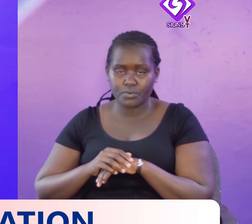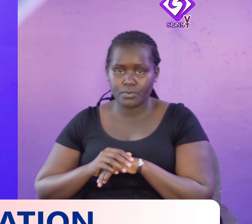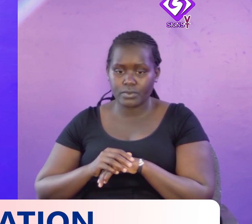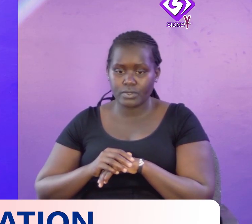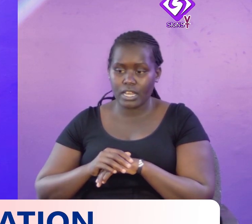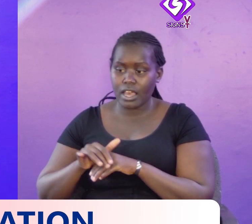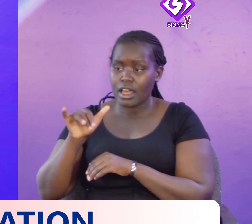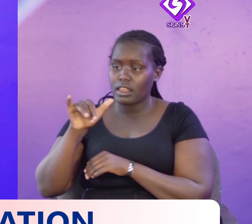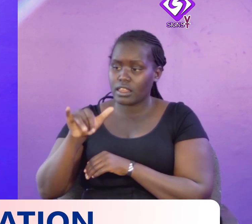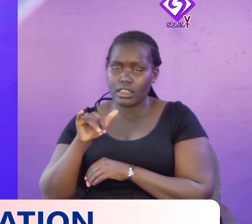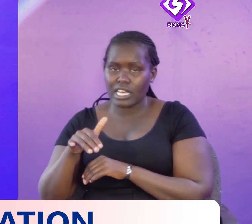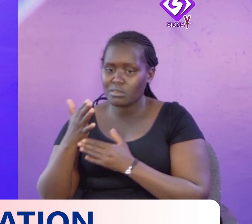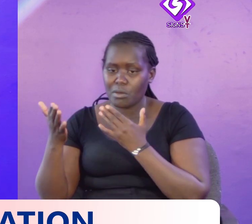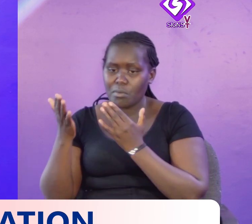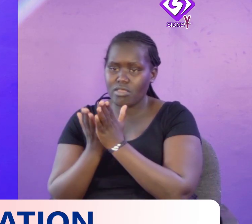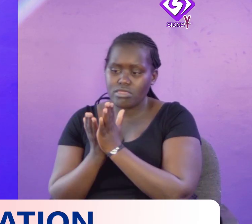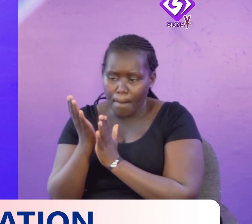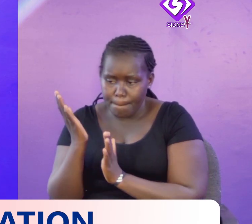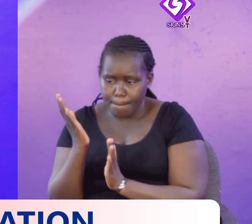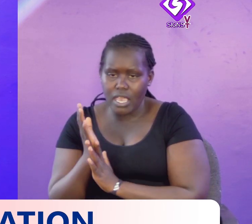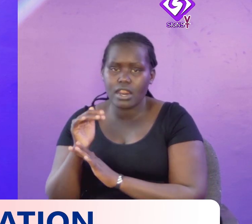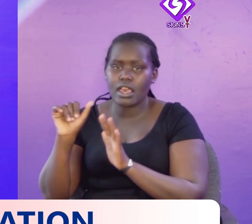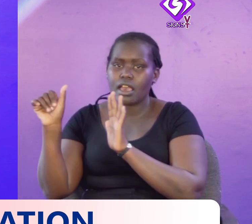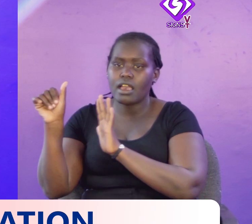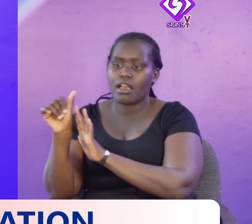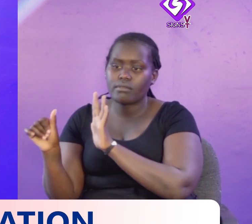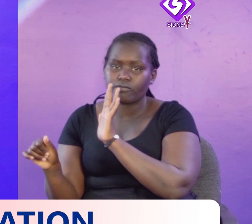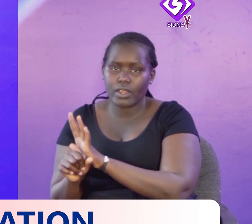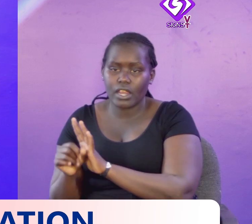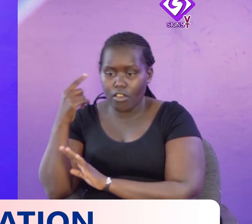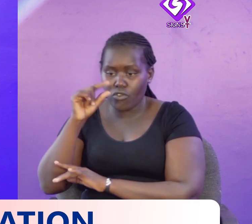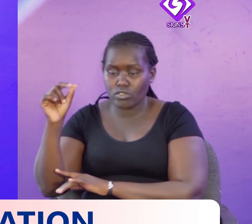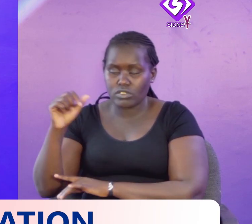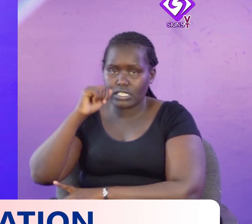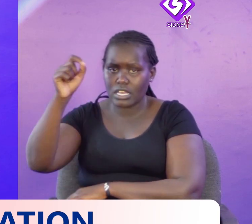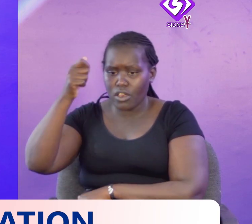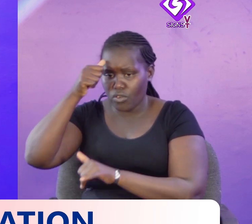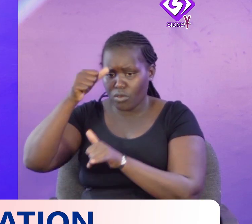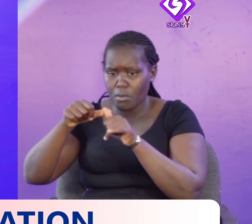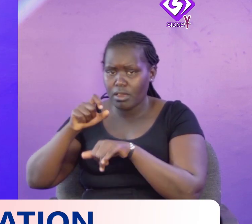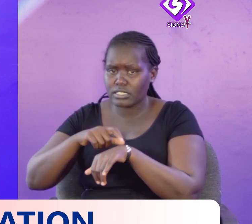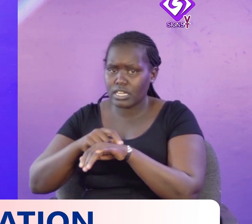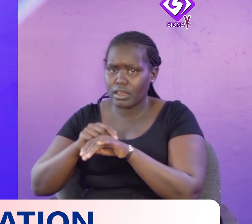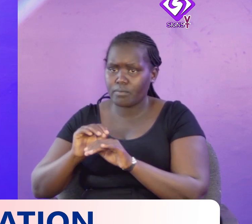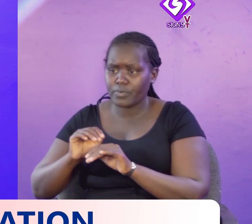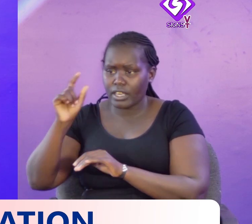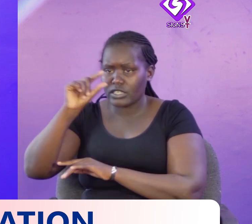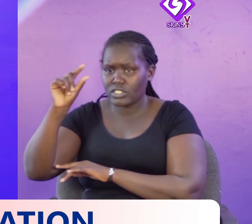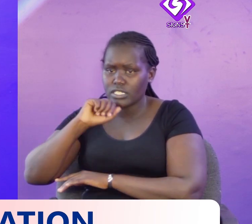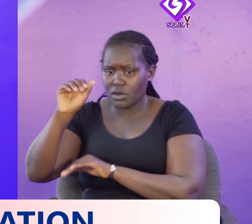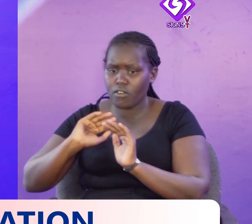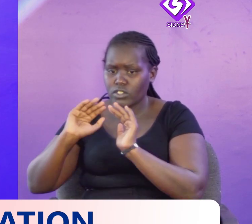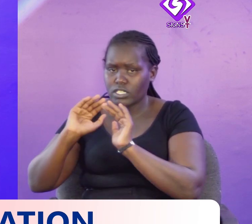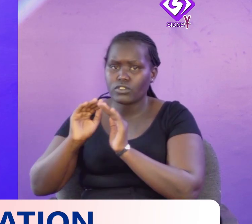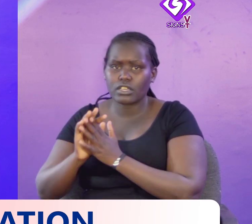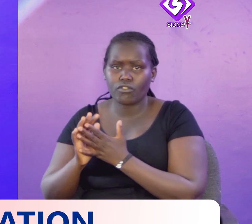That seems to be the main agenda for Gen Zs. You remember when the Gen Zs were pushing for proper governance? Yes. This is